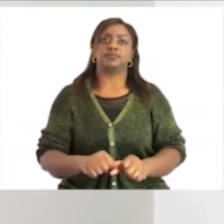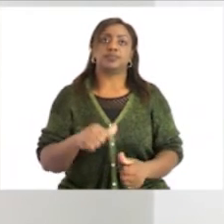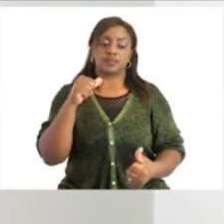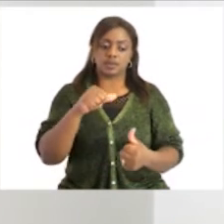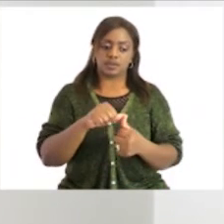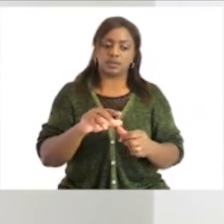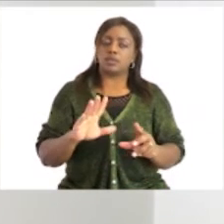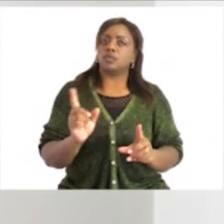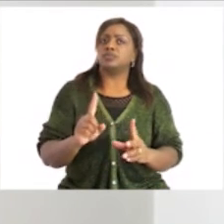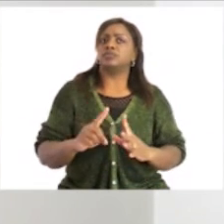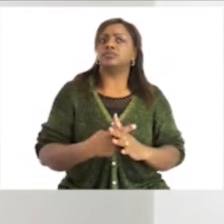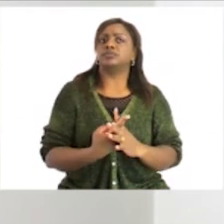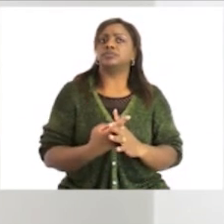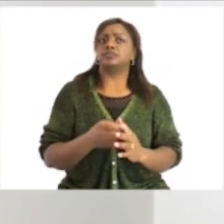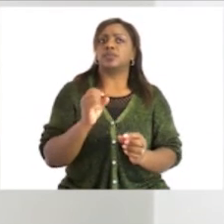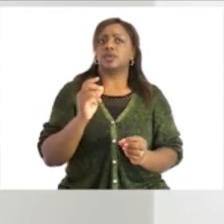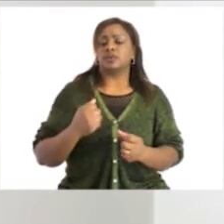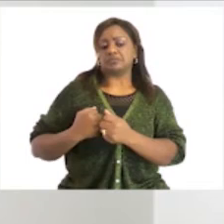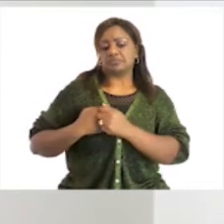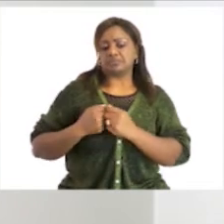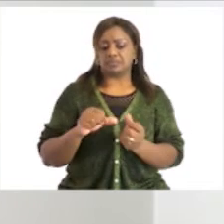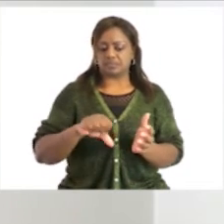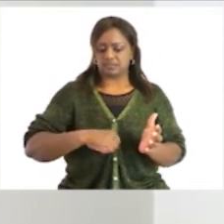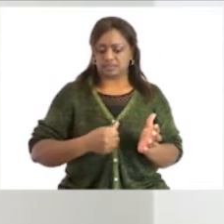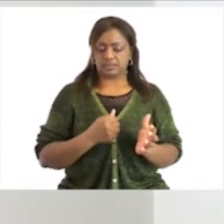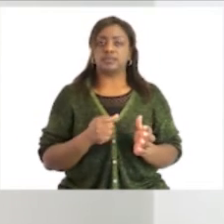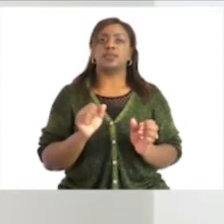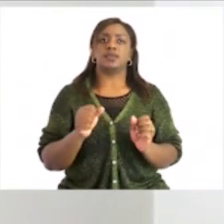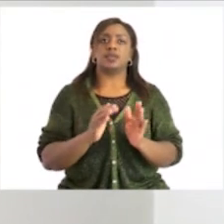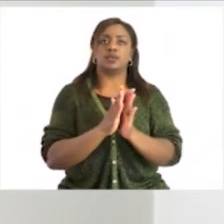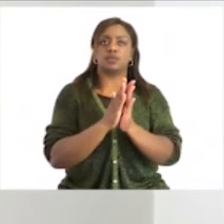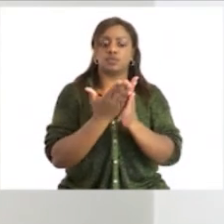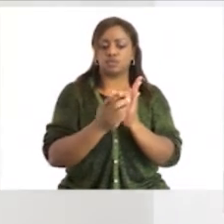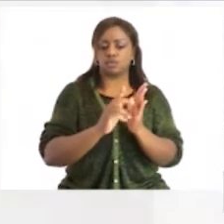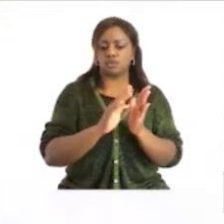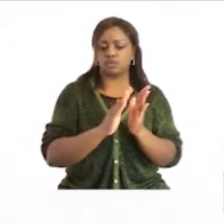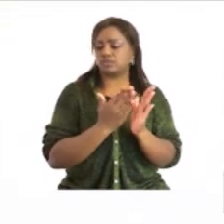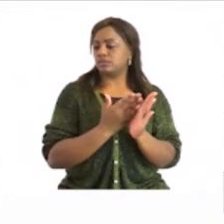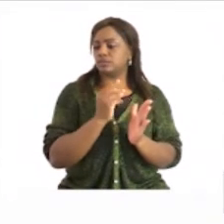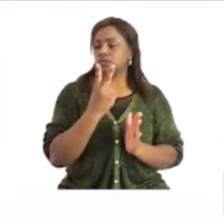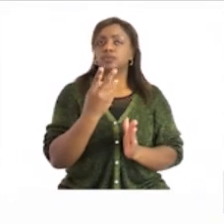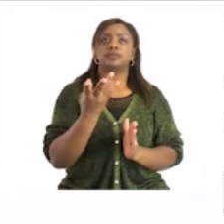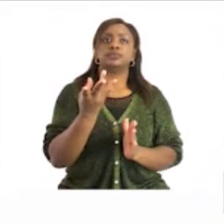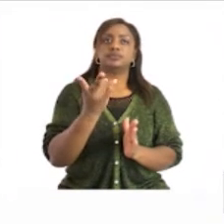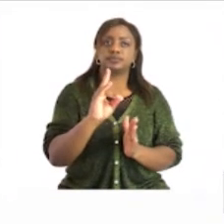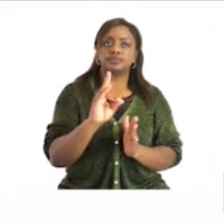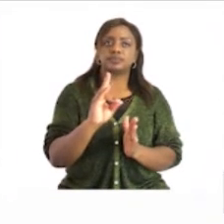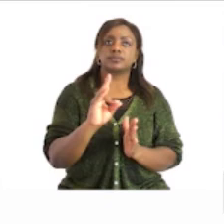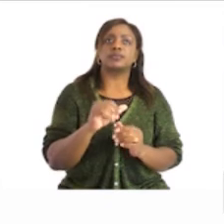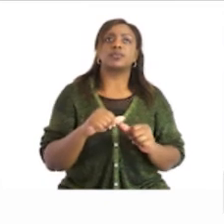will affect the whole family. So you can open your workbooks on page 26. We are going to